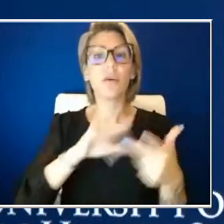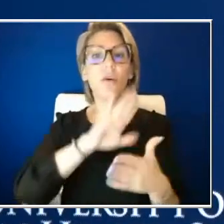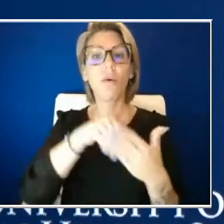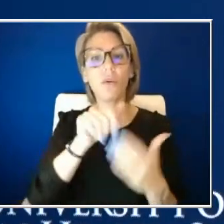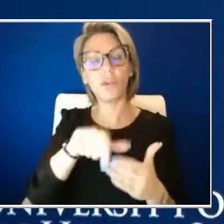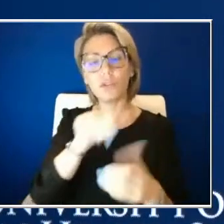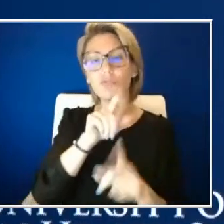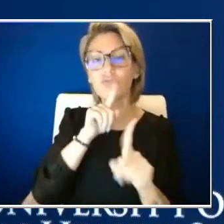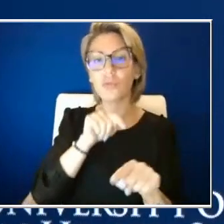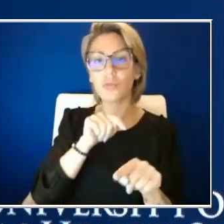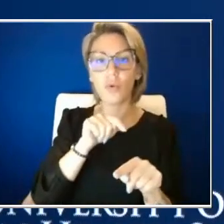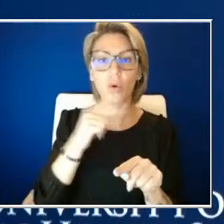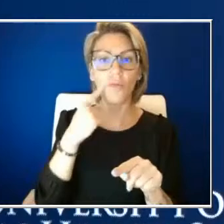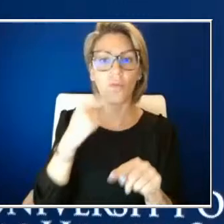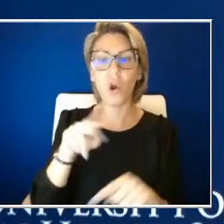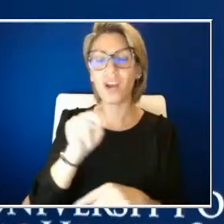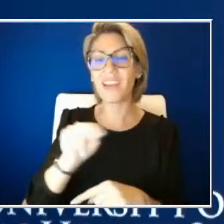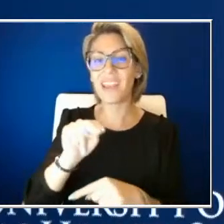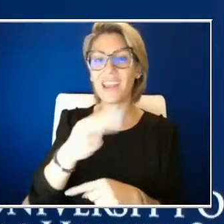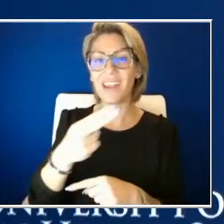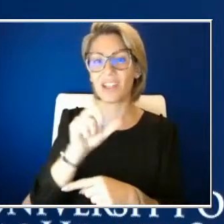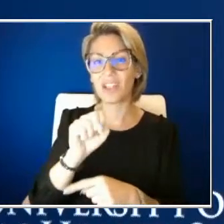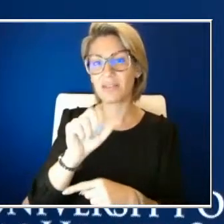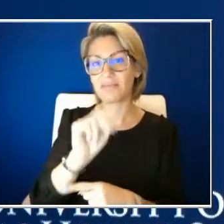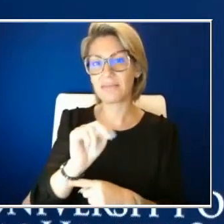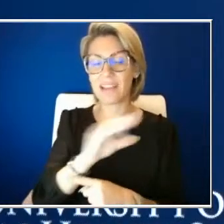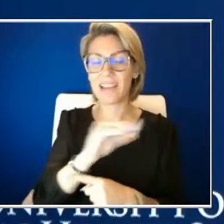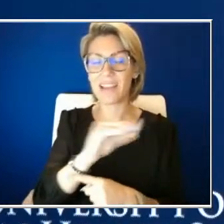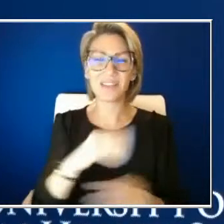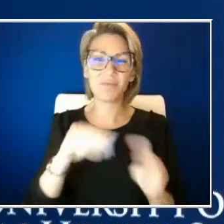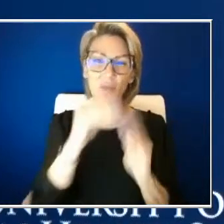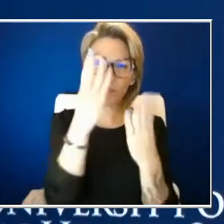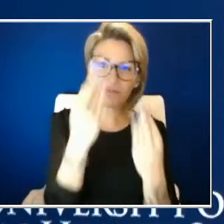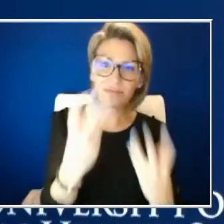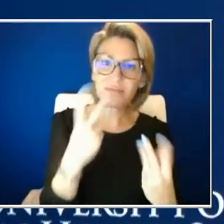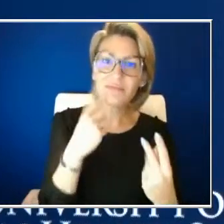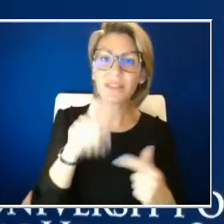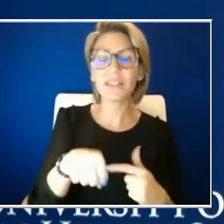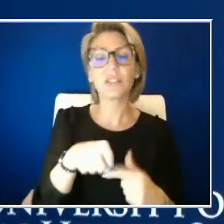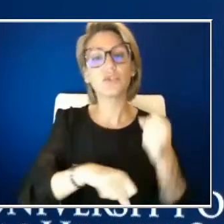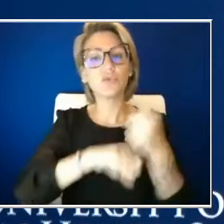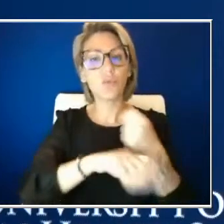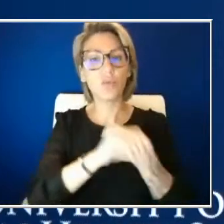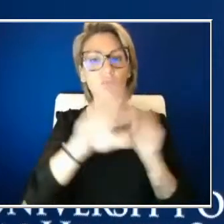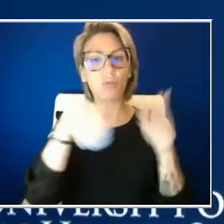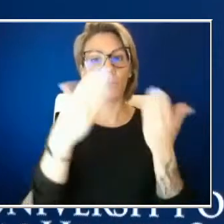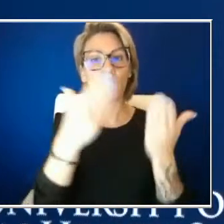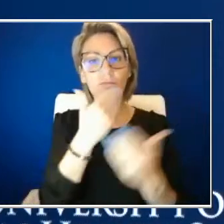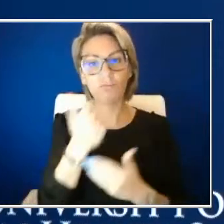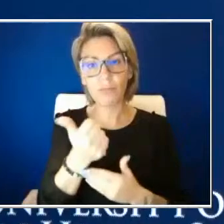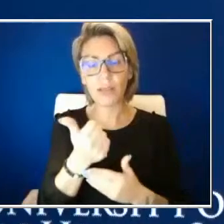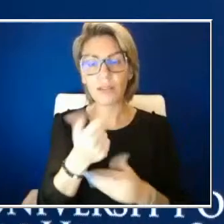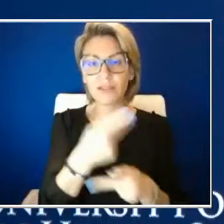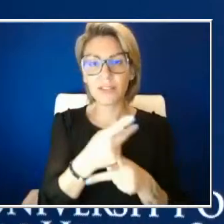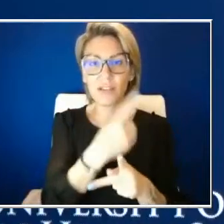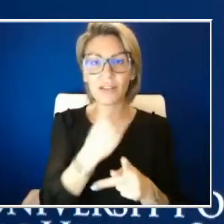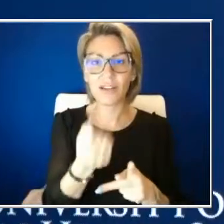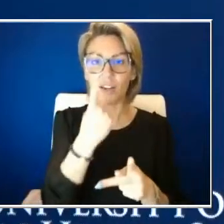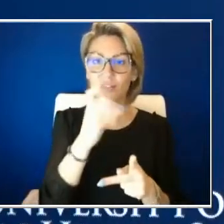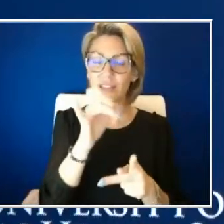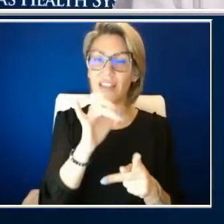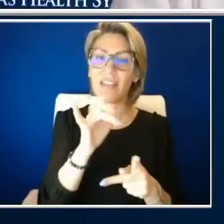to NHSN. I think it's just more data to use to support and provide the best care and understand the trends going around in our